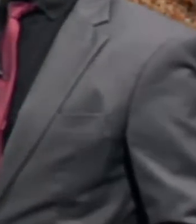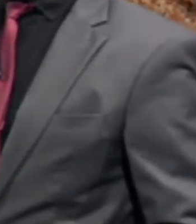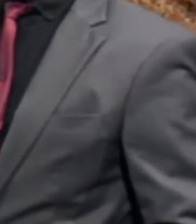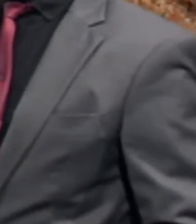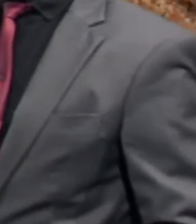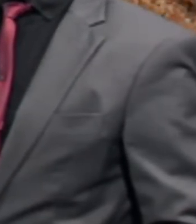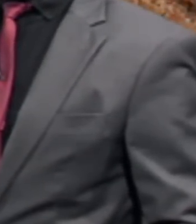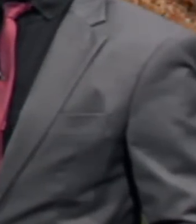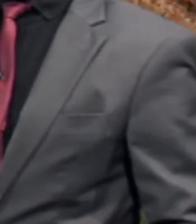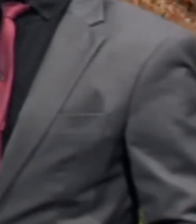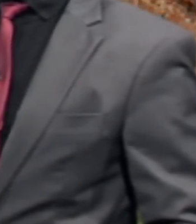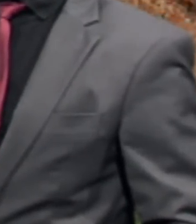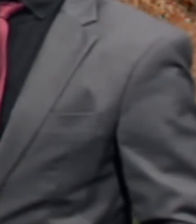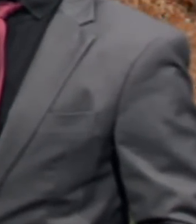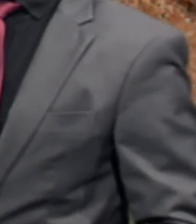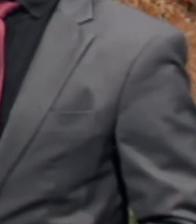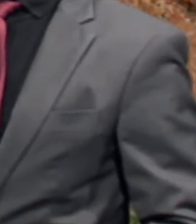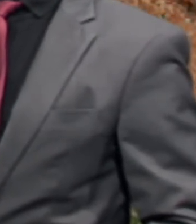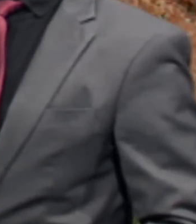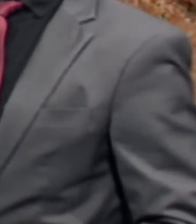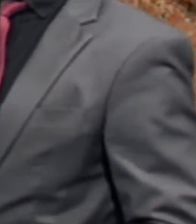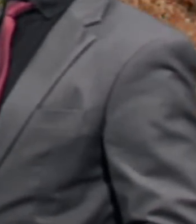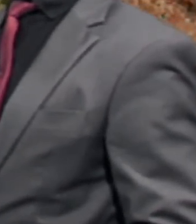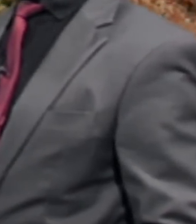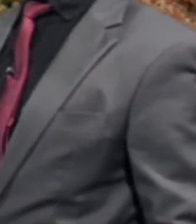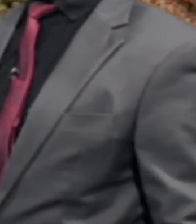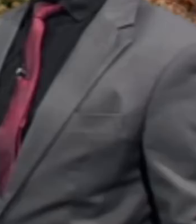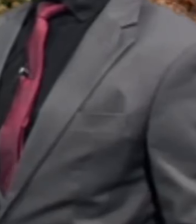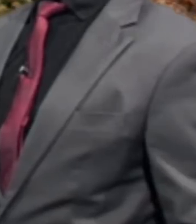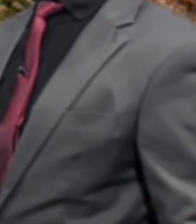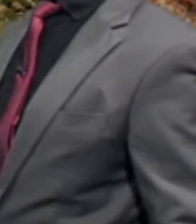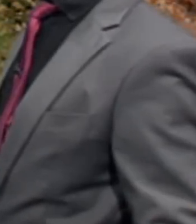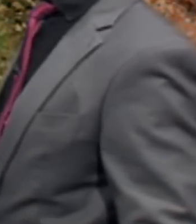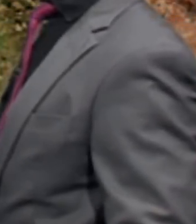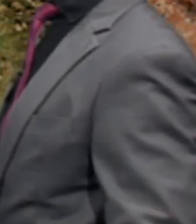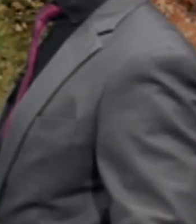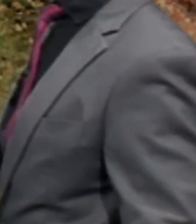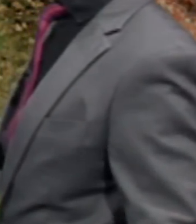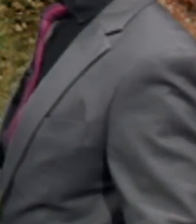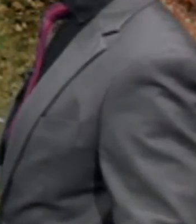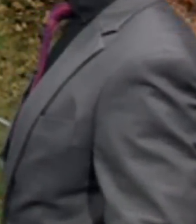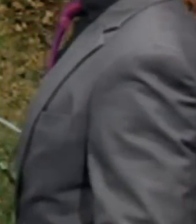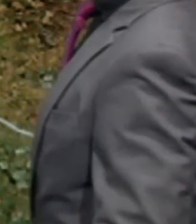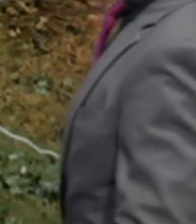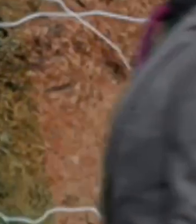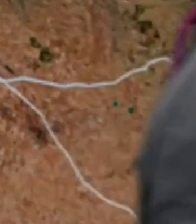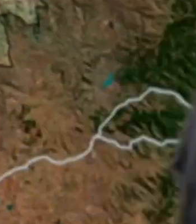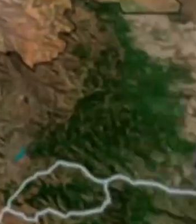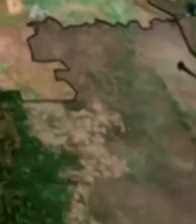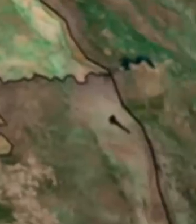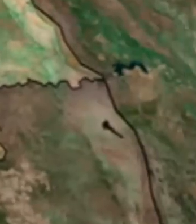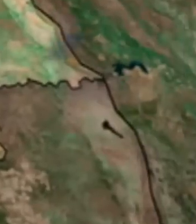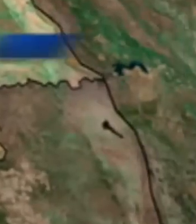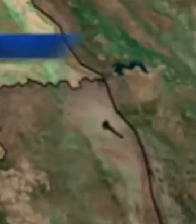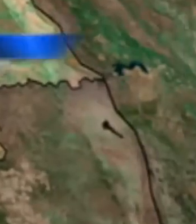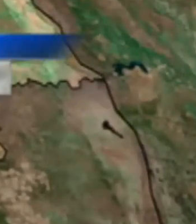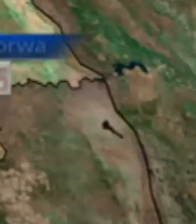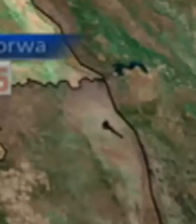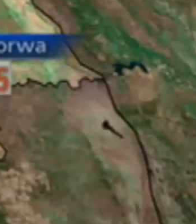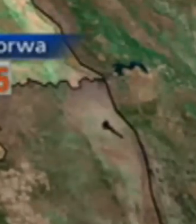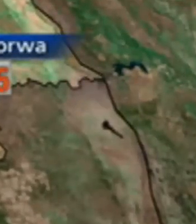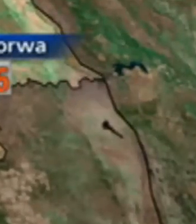re go bontšha go tla ba go fodile ga magareng mo go bontšha re go tla fiša ka Pretoria ke tša 31 Vereeniging ke tša 29 gomme province ya Limpopo